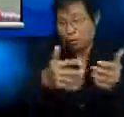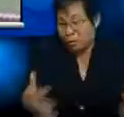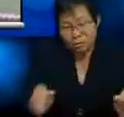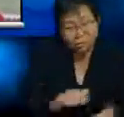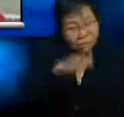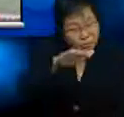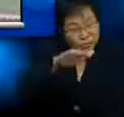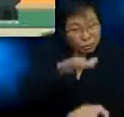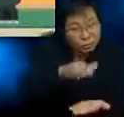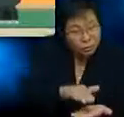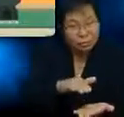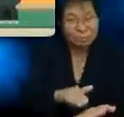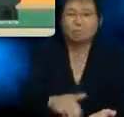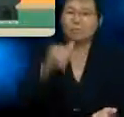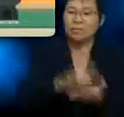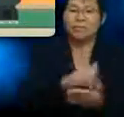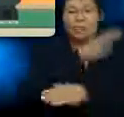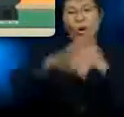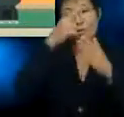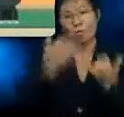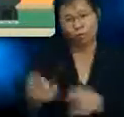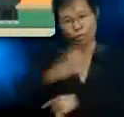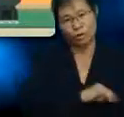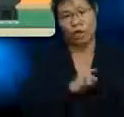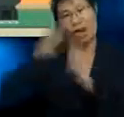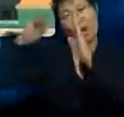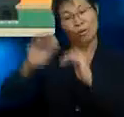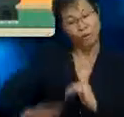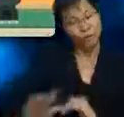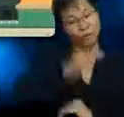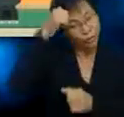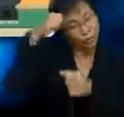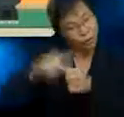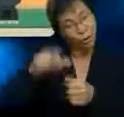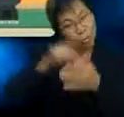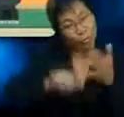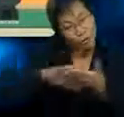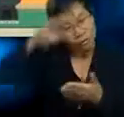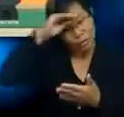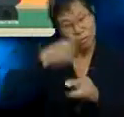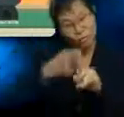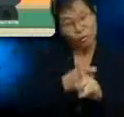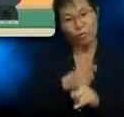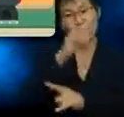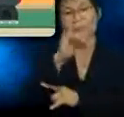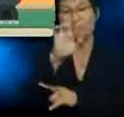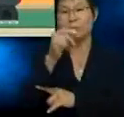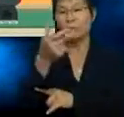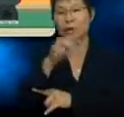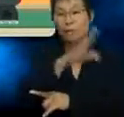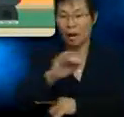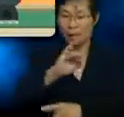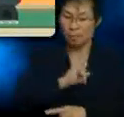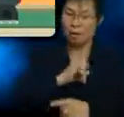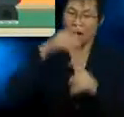spring? That's all for today. I hope you will remember what you learned from Ibrahim and me